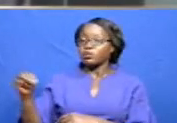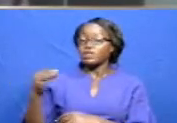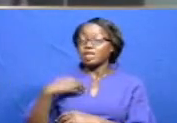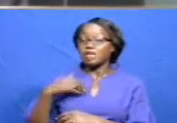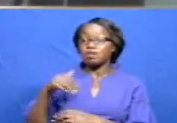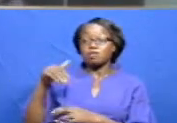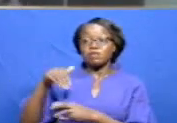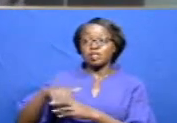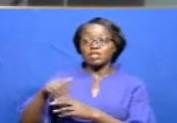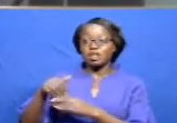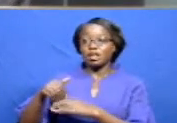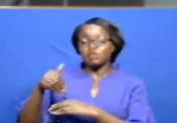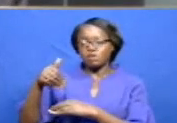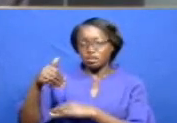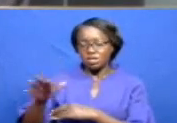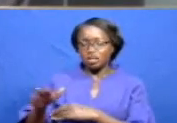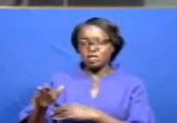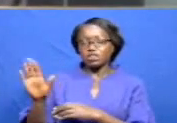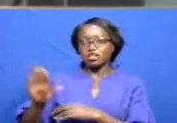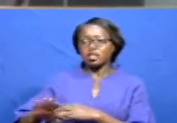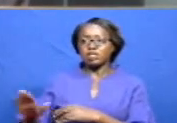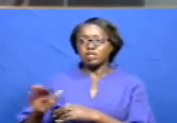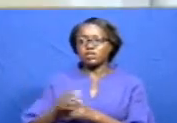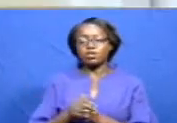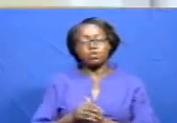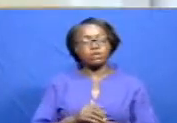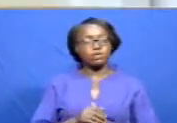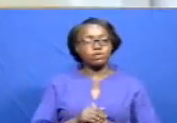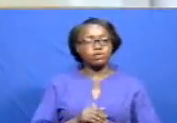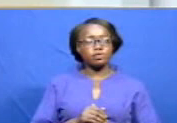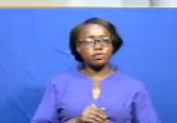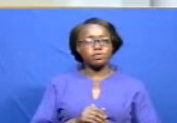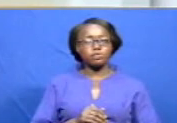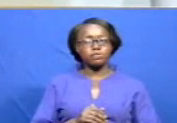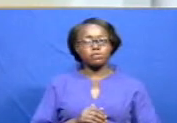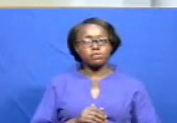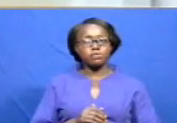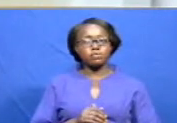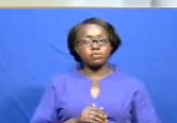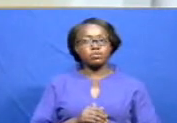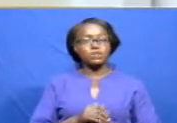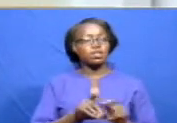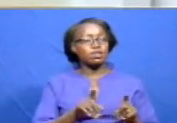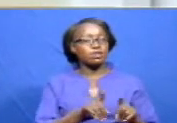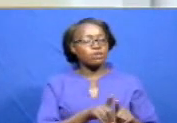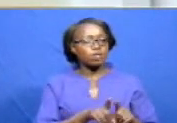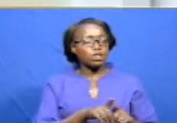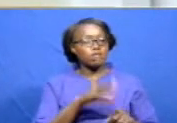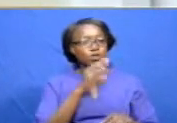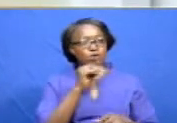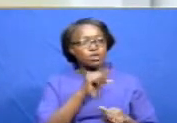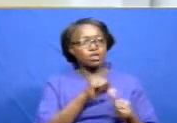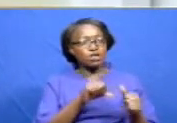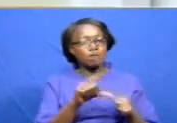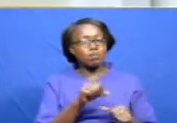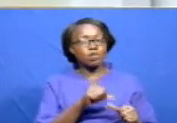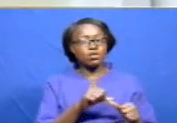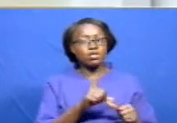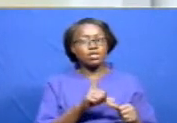who are outside the digital divide. And in that point as well, since you speak about the rural